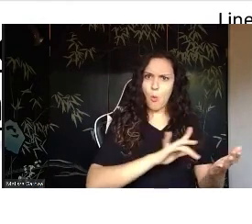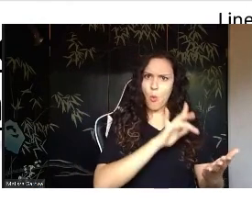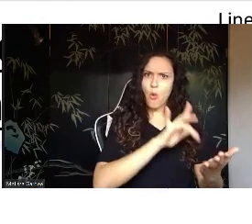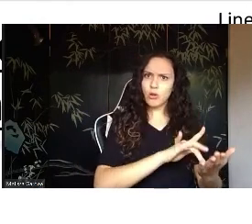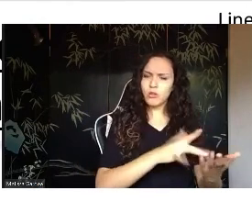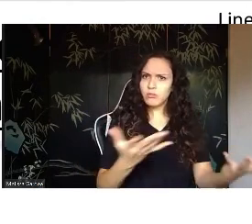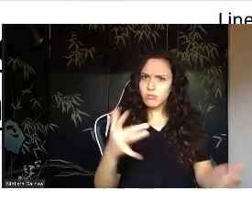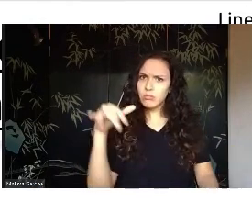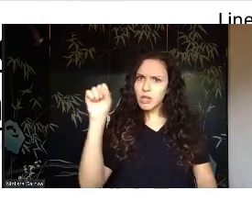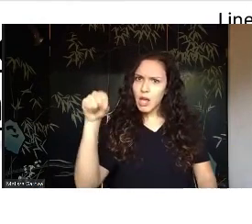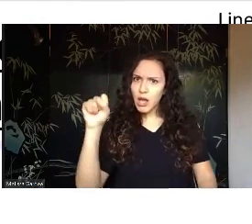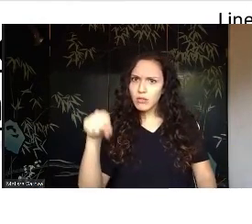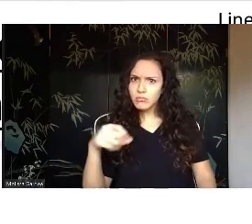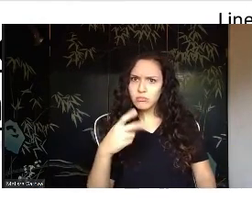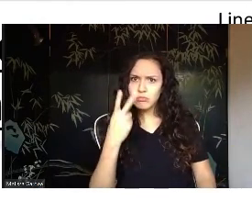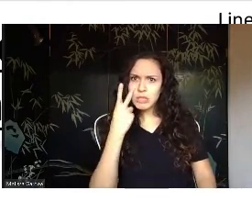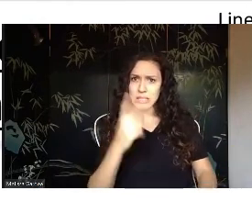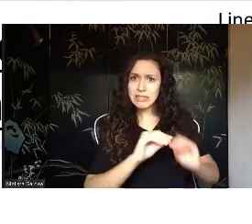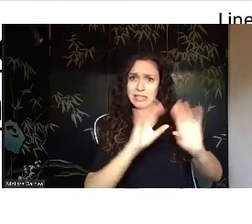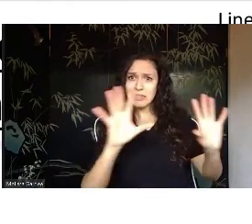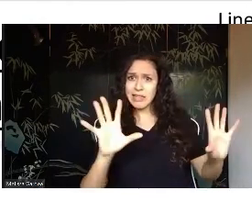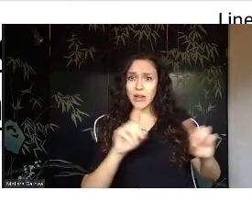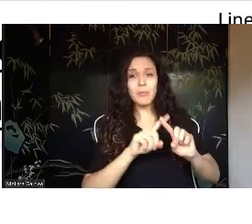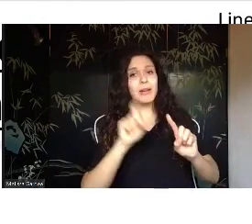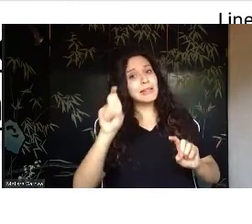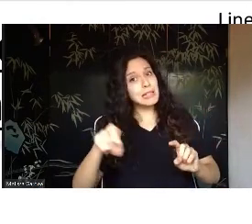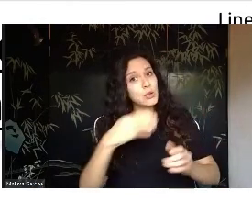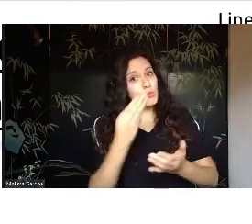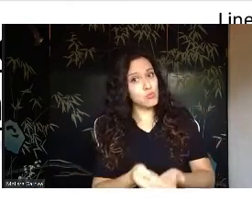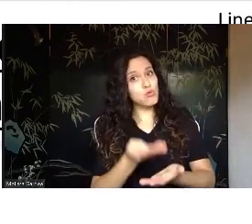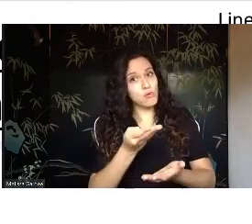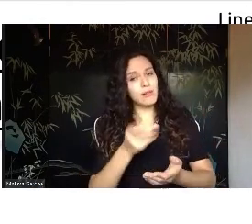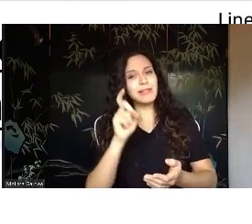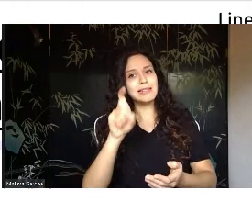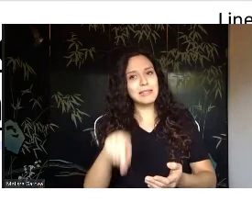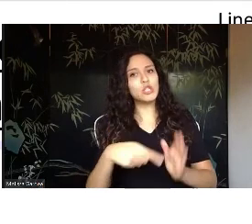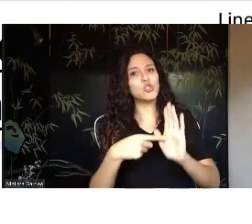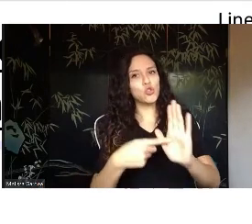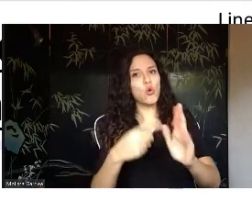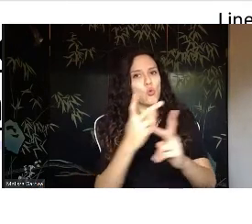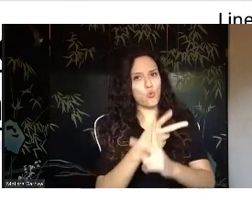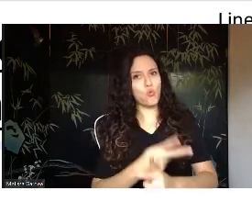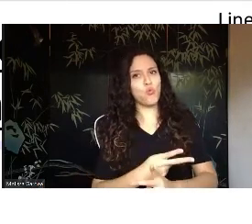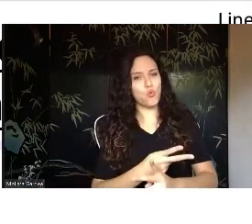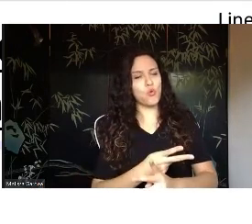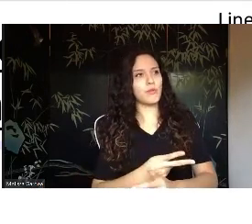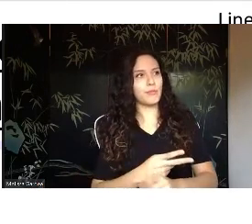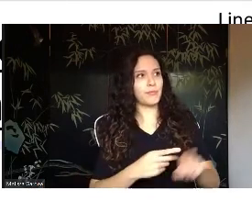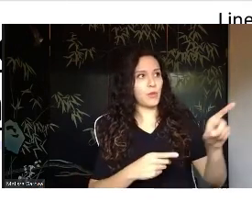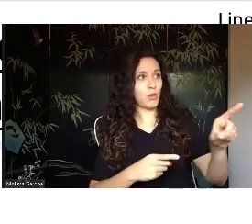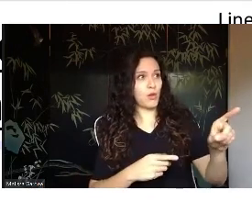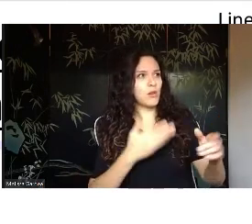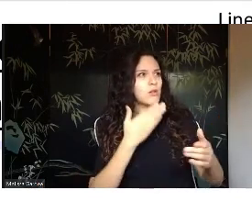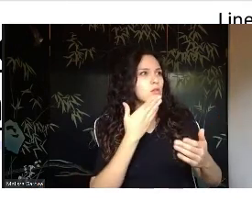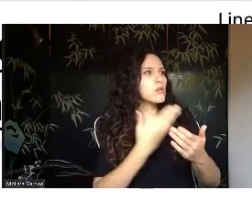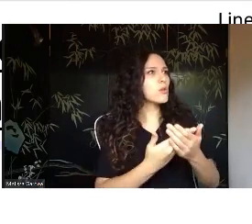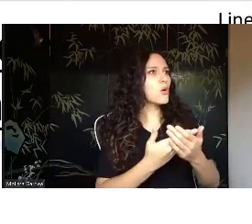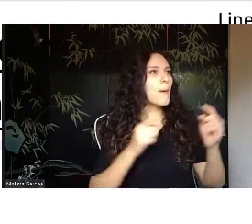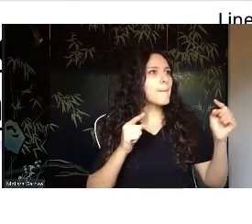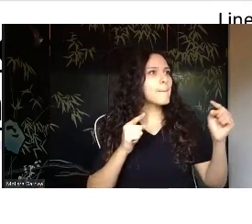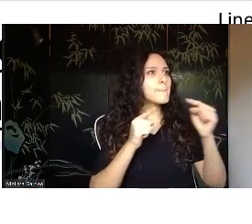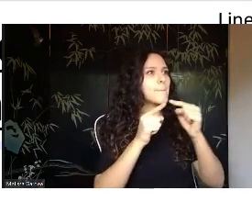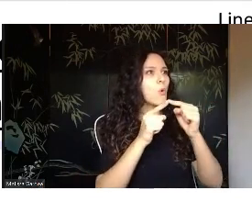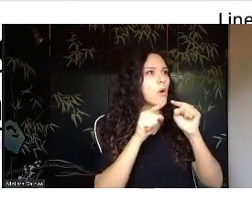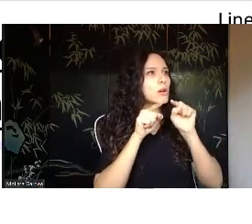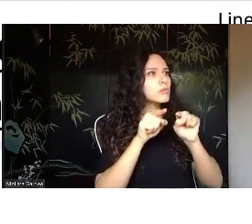it goes to the origin. So yeah, but let's prove it because it says, how do I know? All right, and I want to do some math work. So